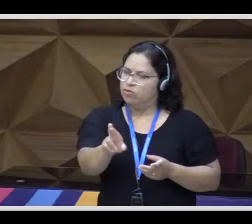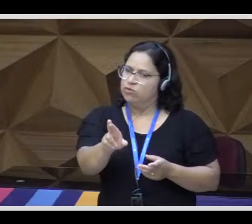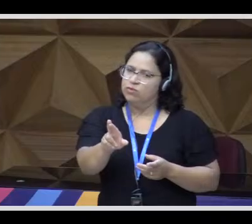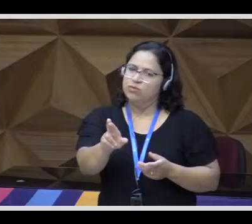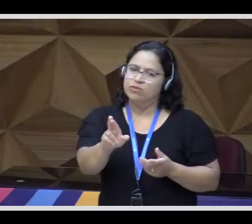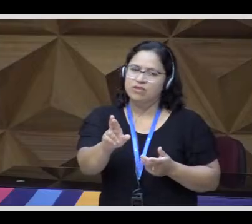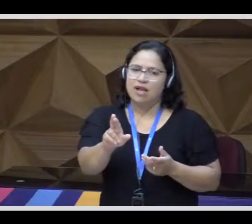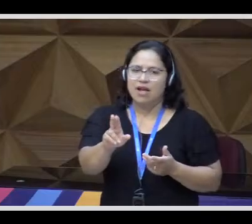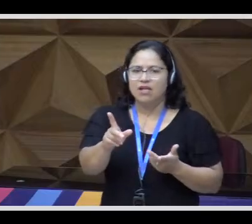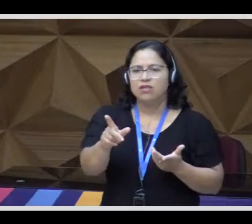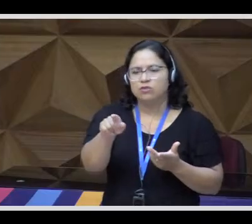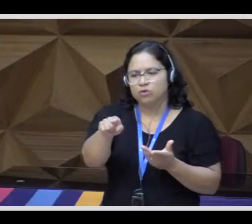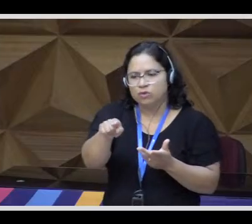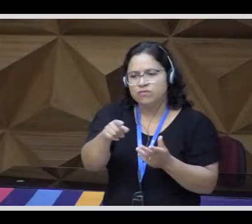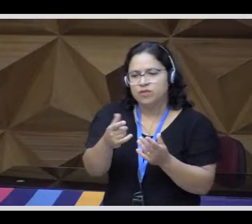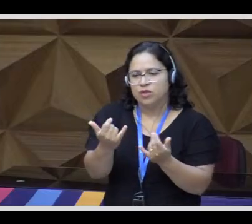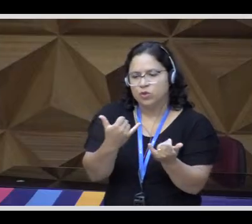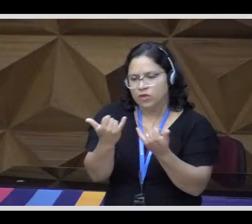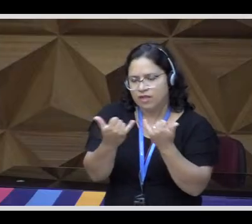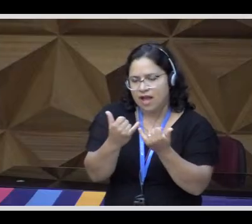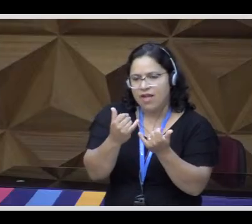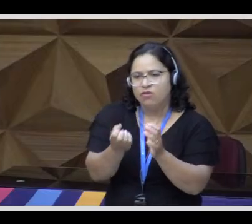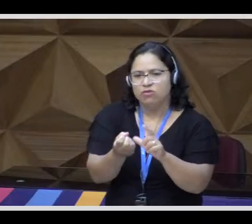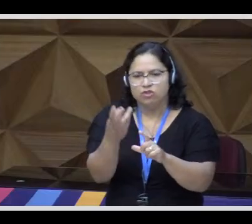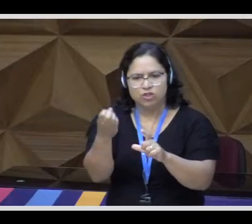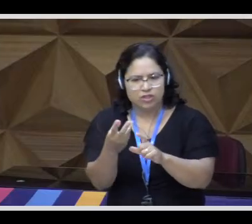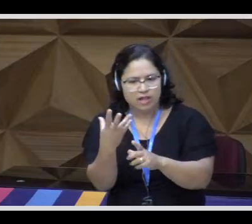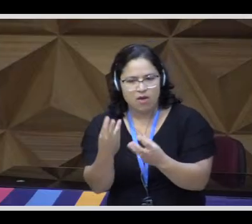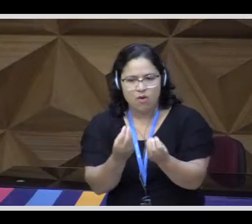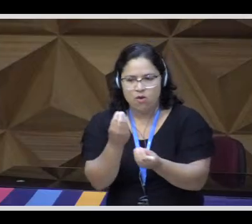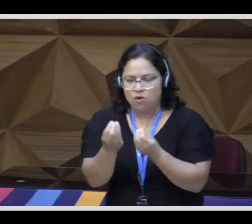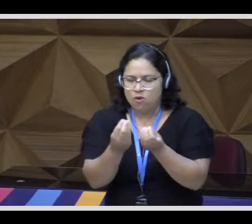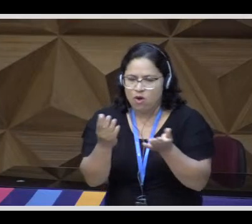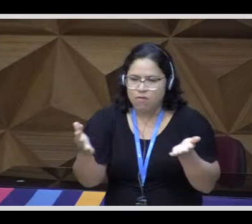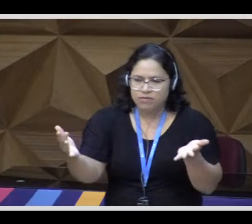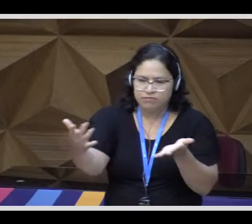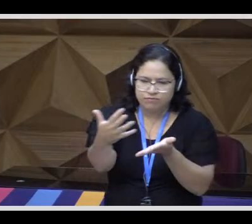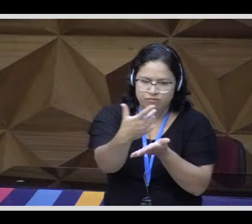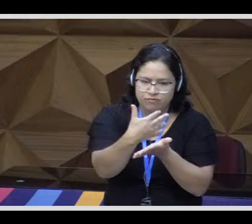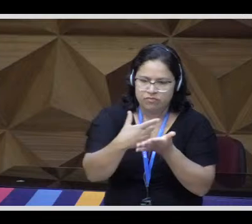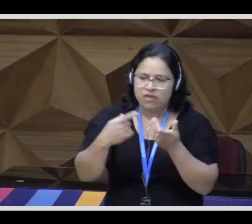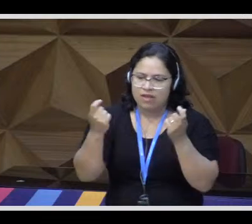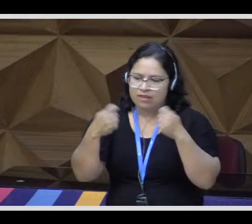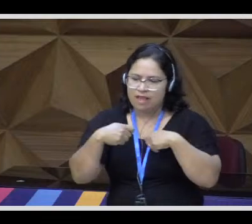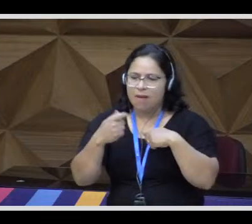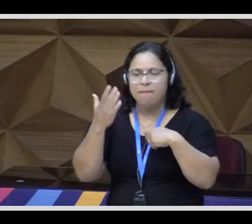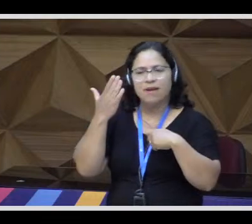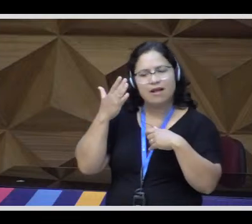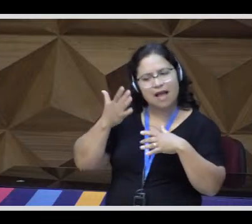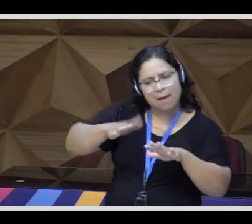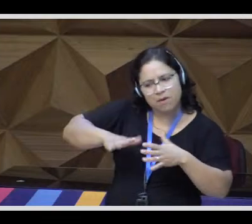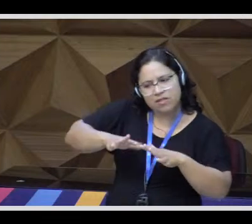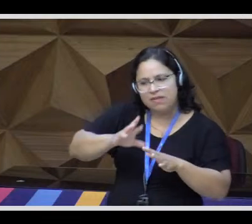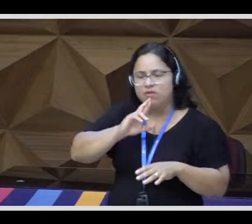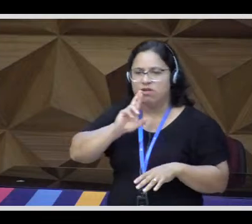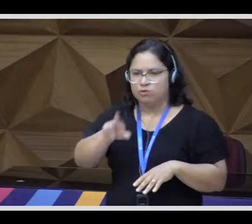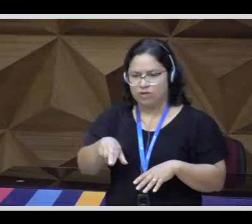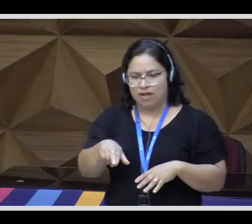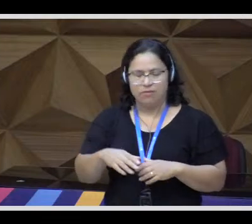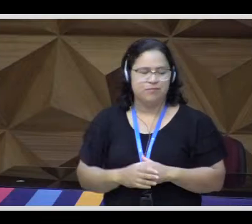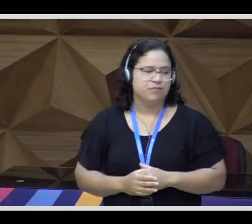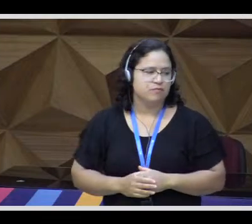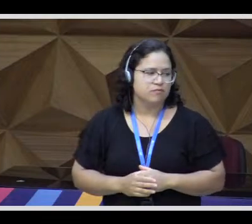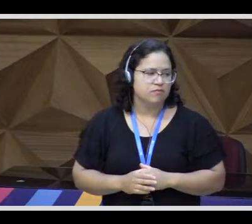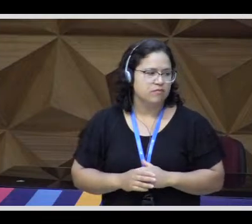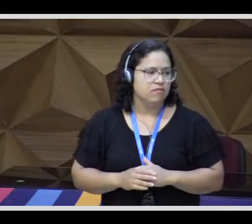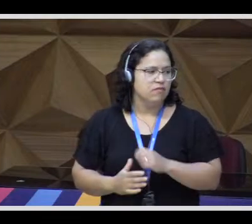data, and then fix the bias to approximate it to the real world, okay? Based on that, we were